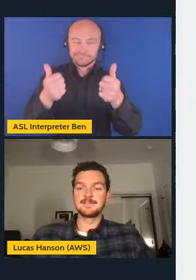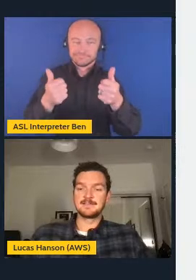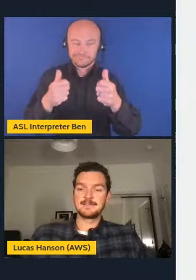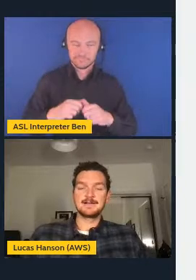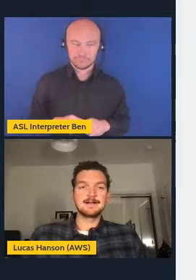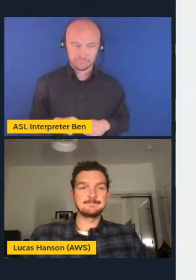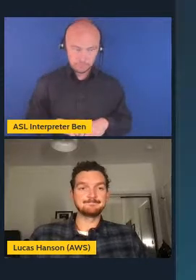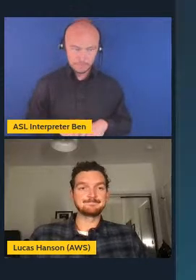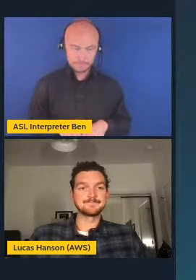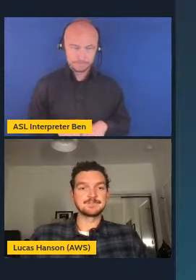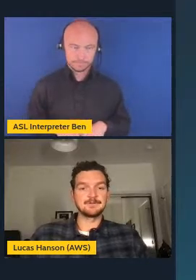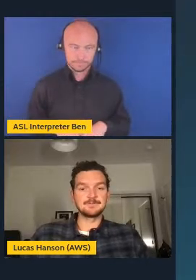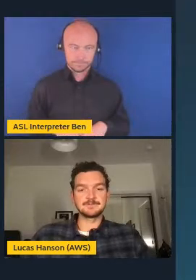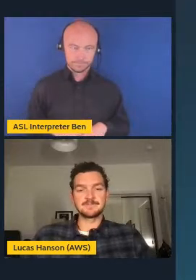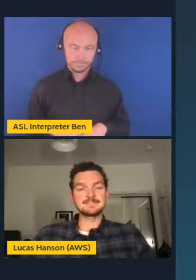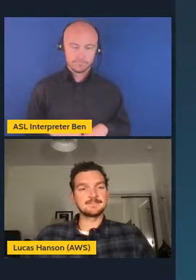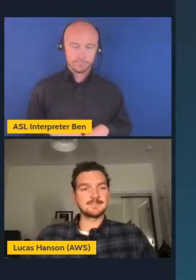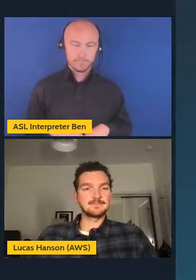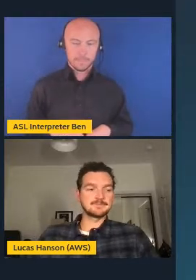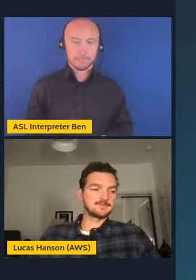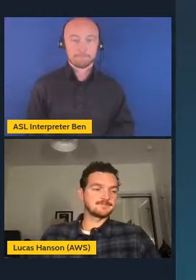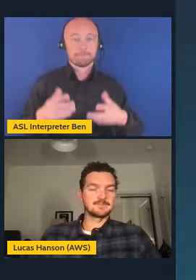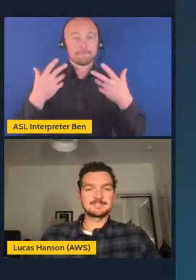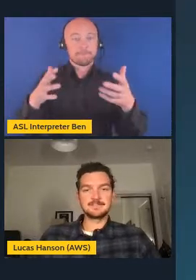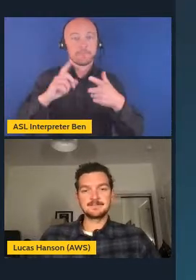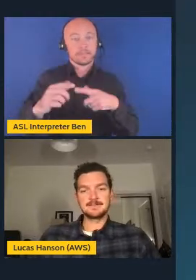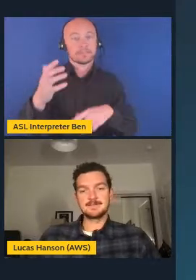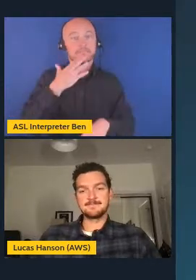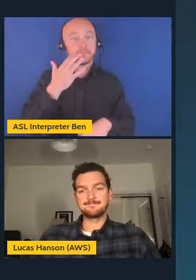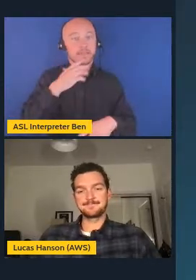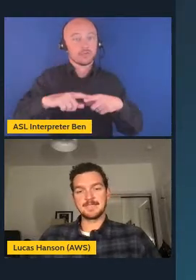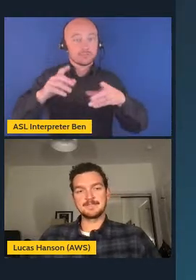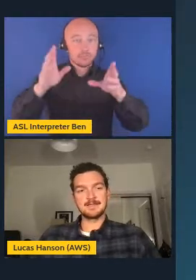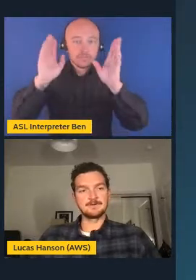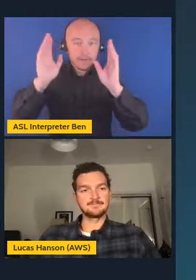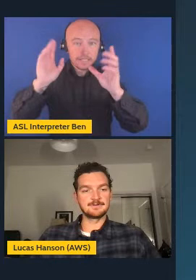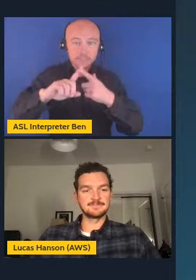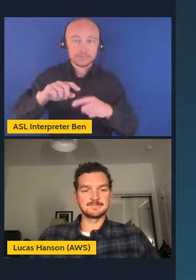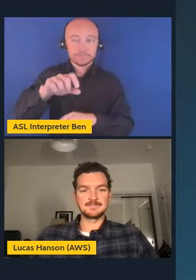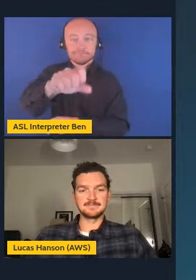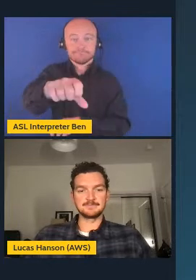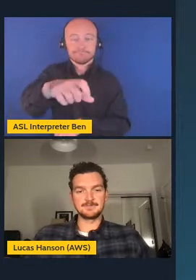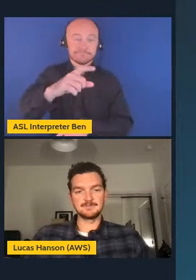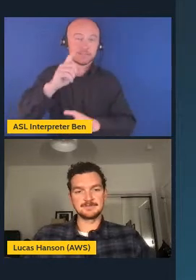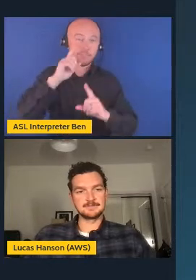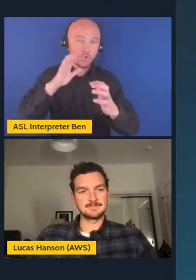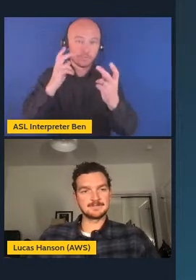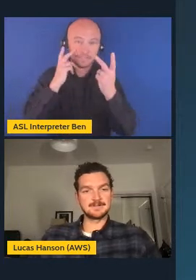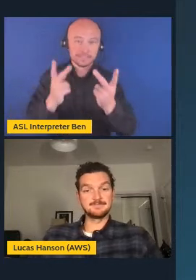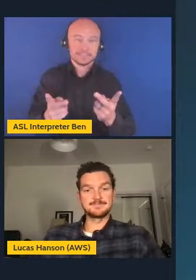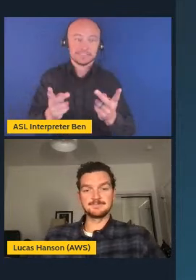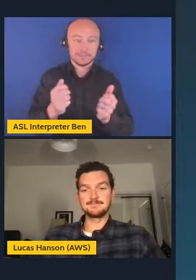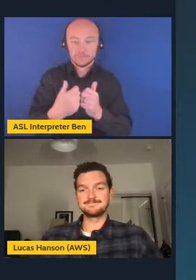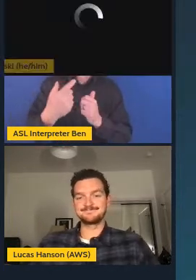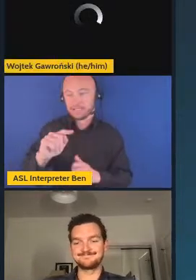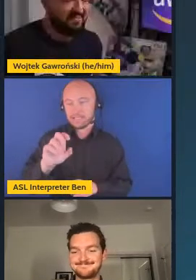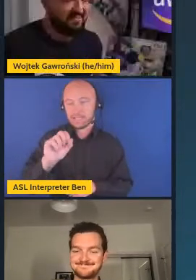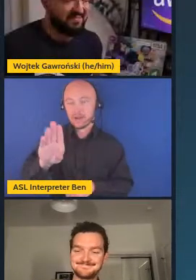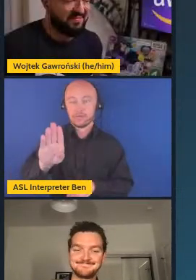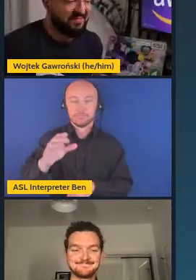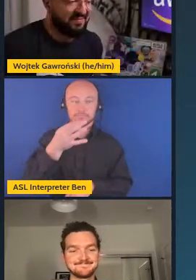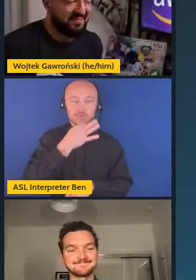there. So that's it. Thank you so much for listening. And hope to see some of you in GitHub soon.